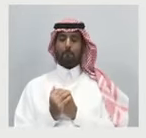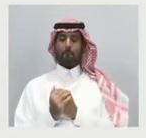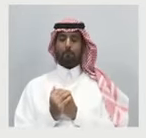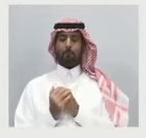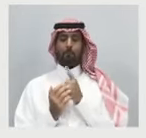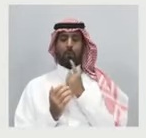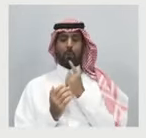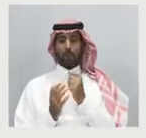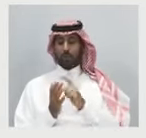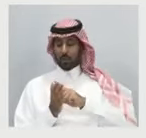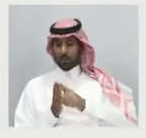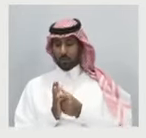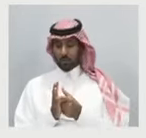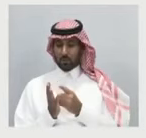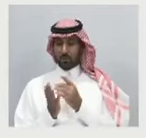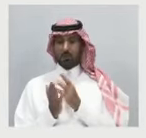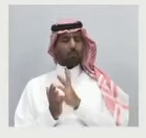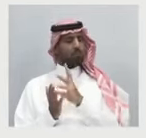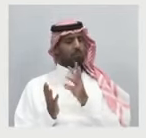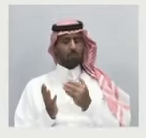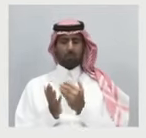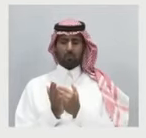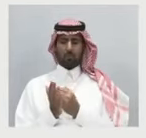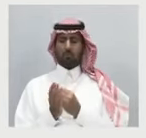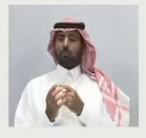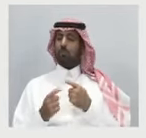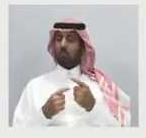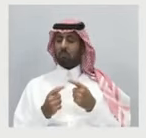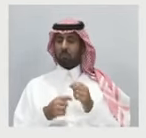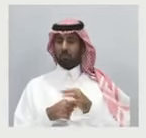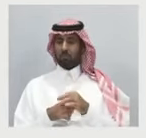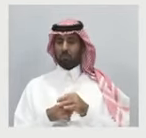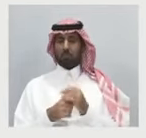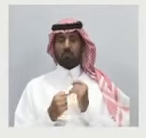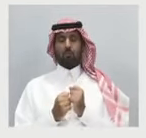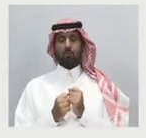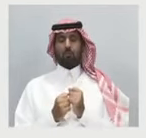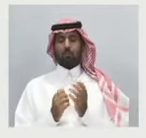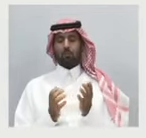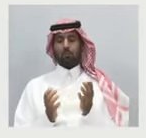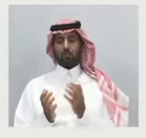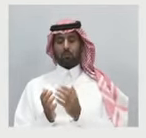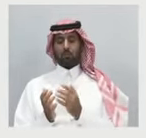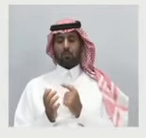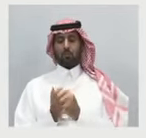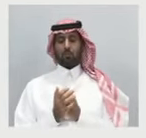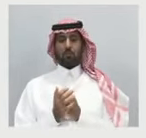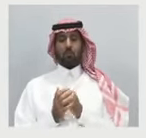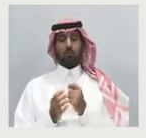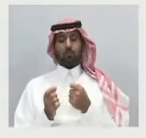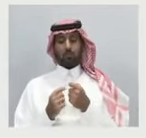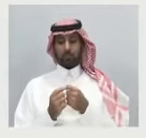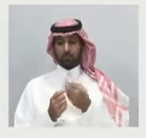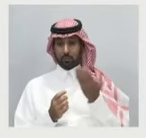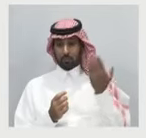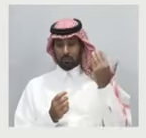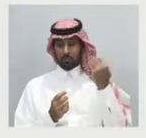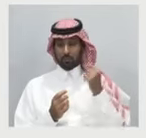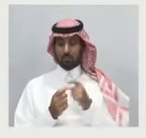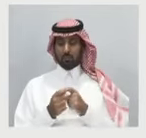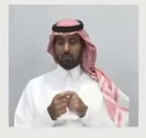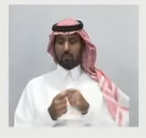With bachelor degree in public relations and master's degree in intercultural communication, I have